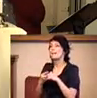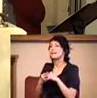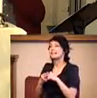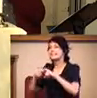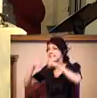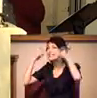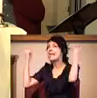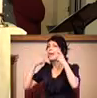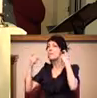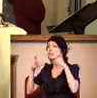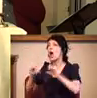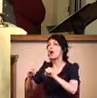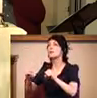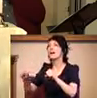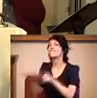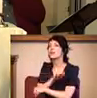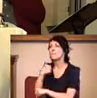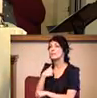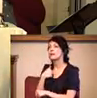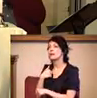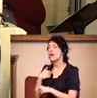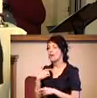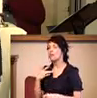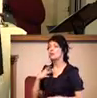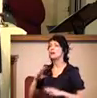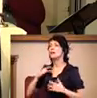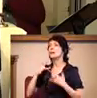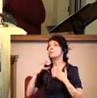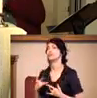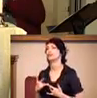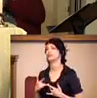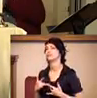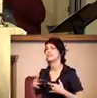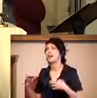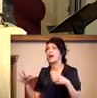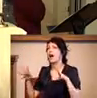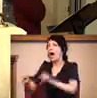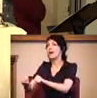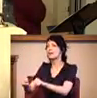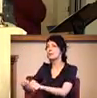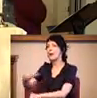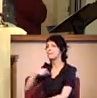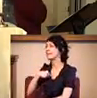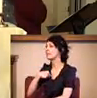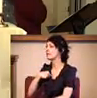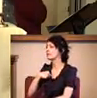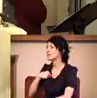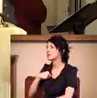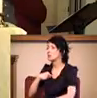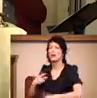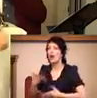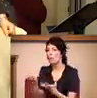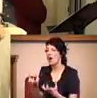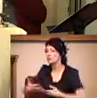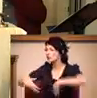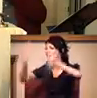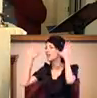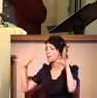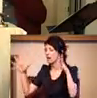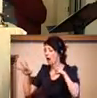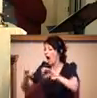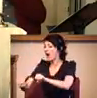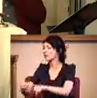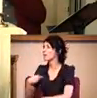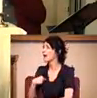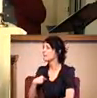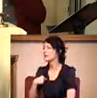celebration, occupy me. When I am feeling down, occupy me. When I want to give up, occupy me. When I